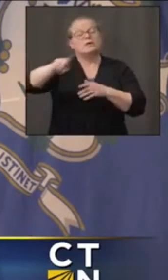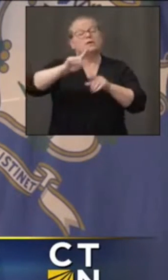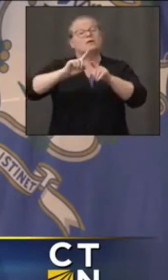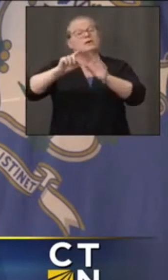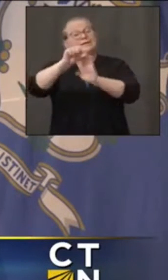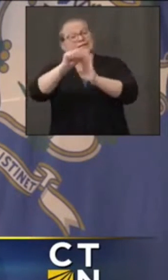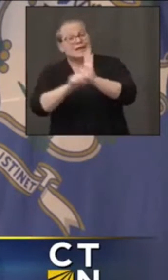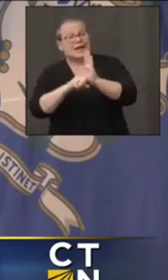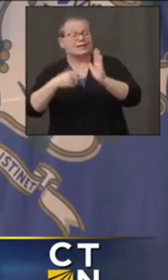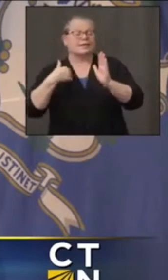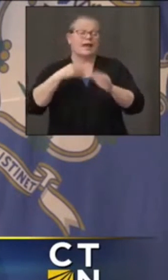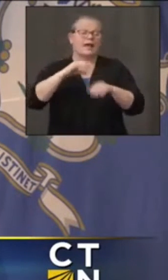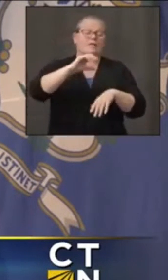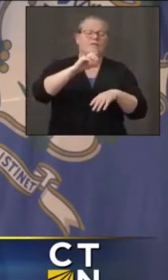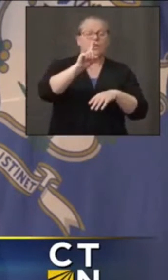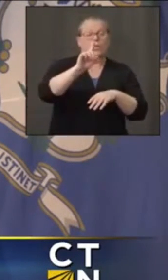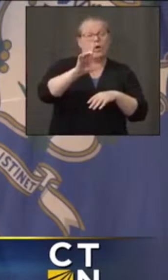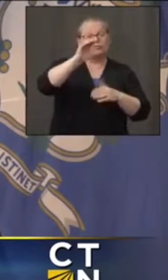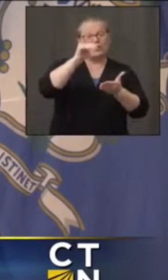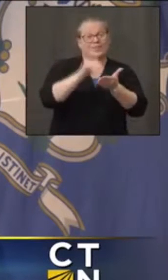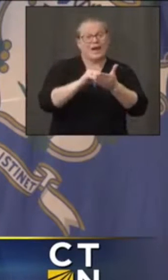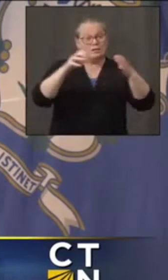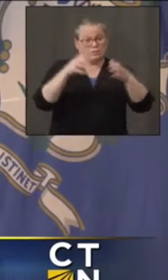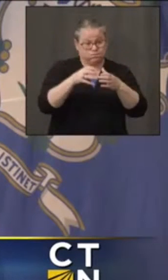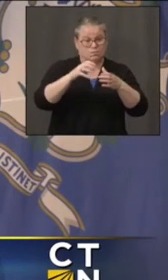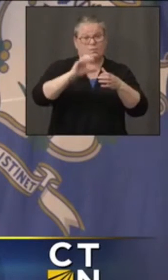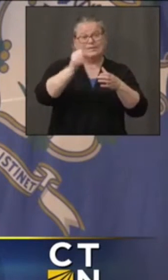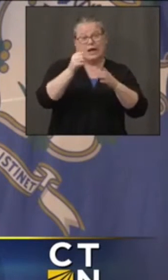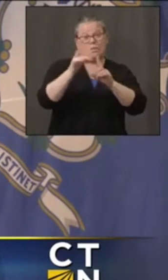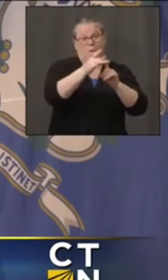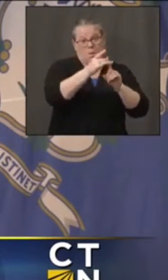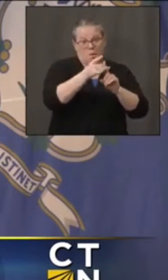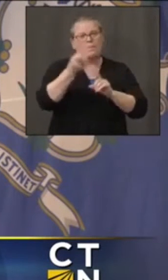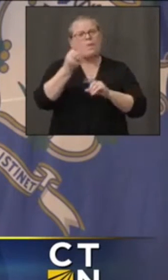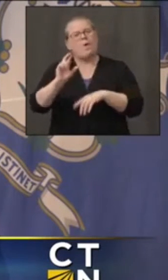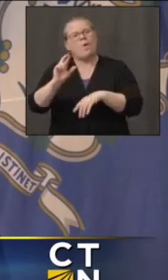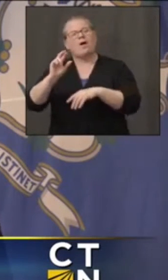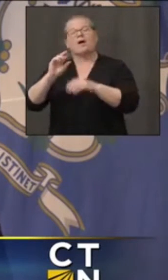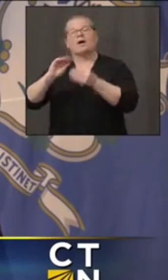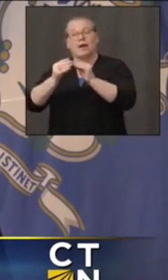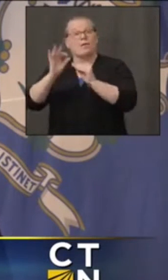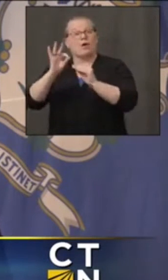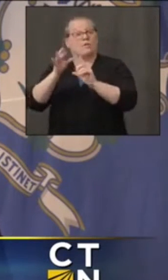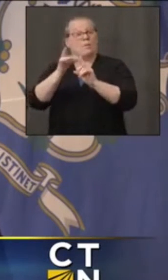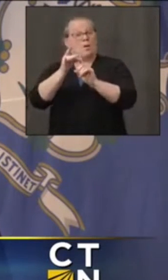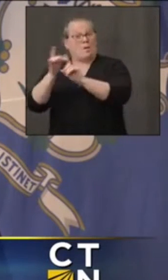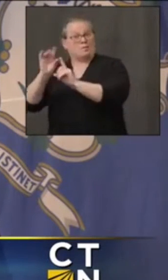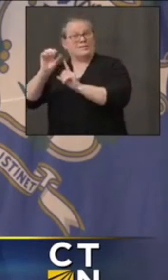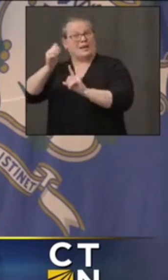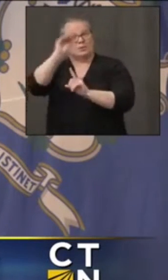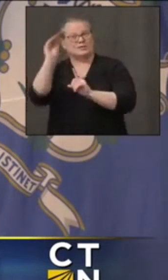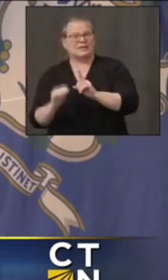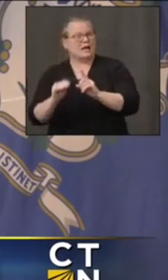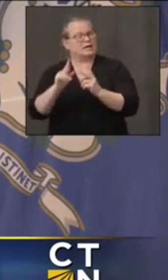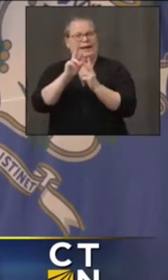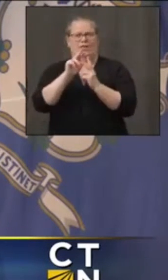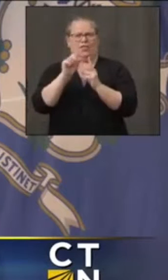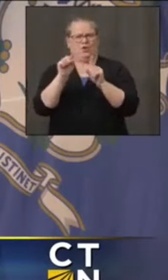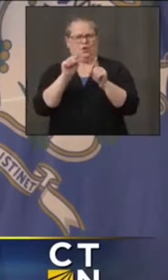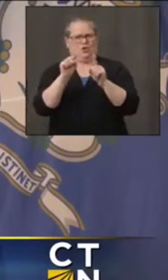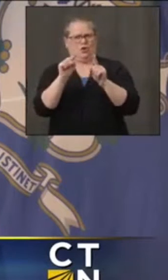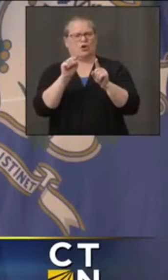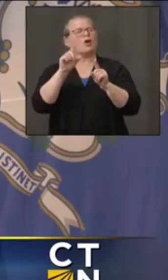or, no, both of those, then it's really important that you're going to have to quarantine, and that'll be enforceable.